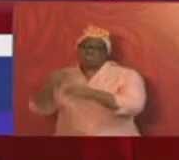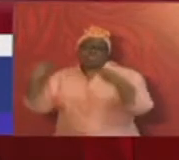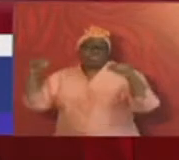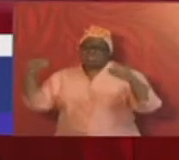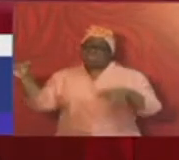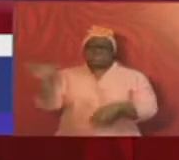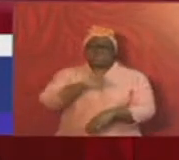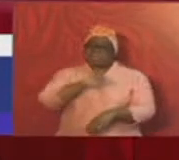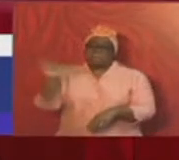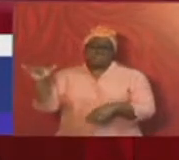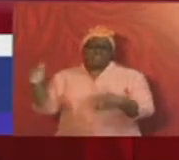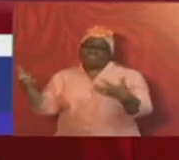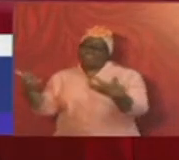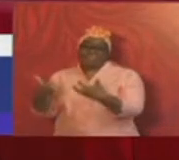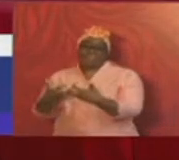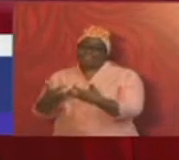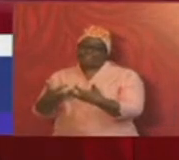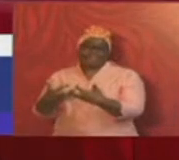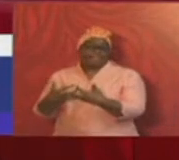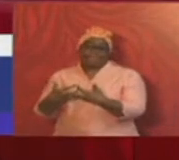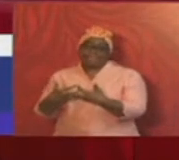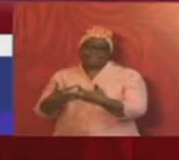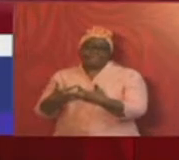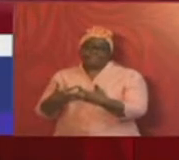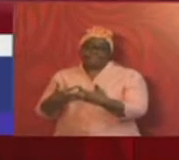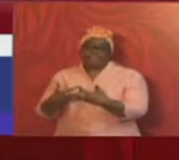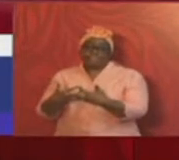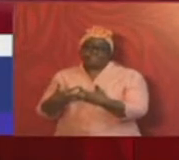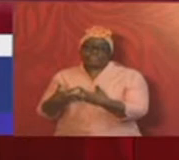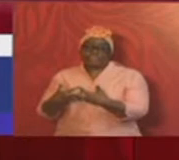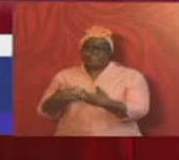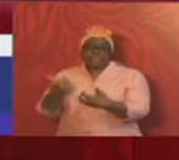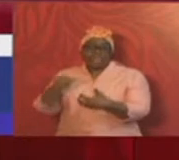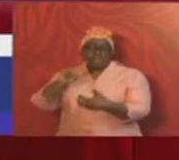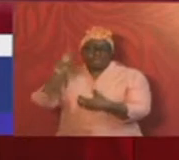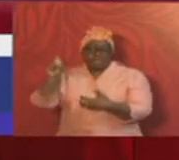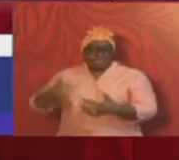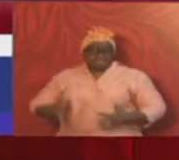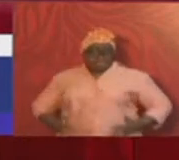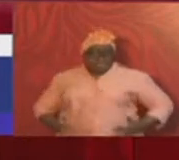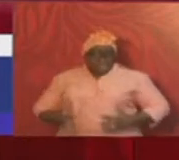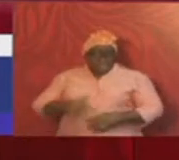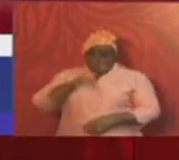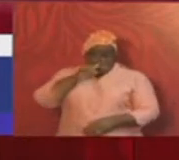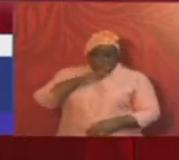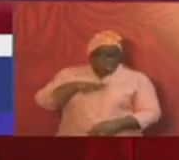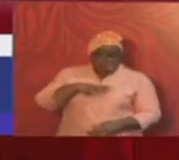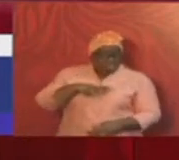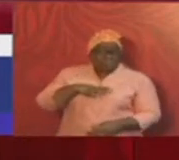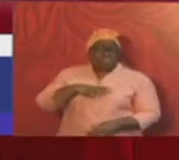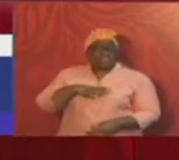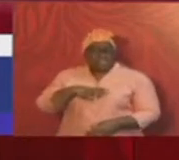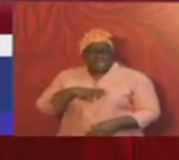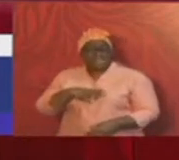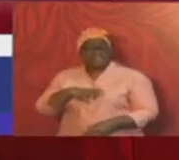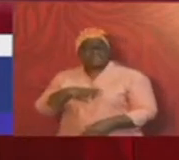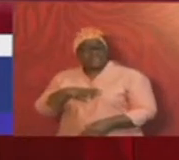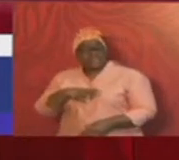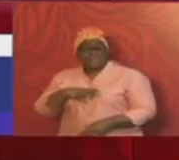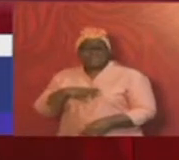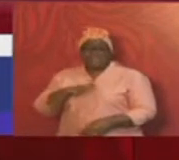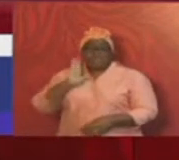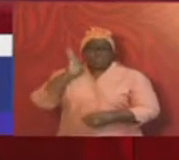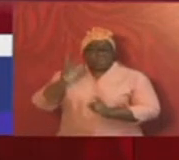Yeah. There was a question, I think, Al, on pregnancy. Yes. Rollout for pregnancy as well. Minister, you want me? Yeah,